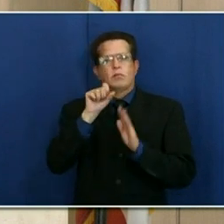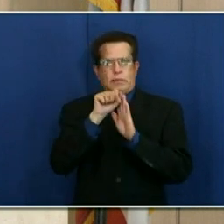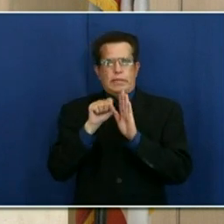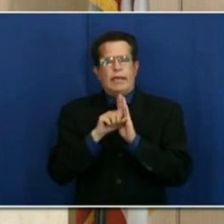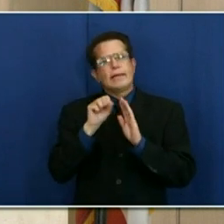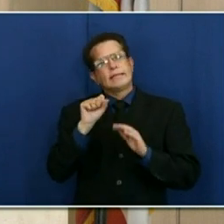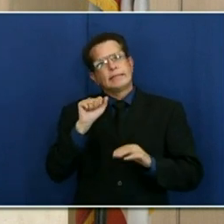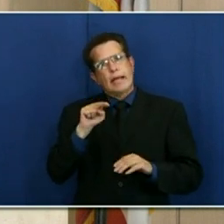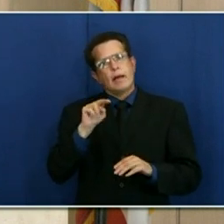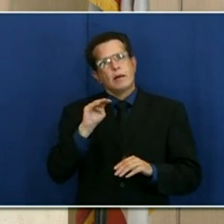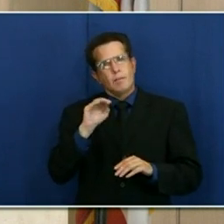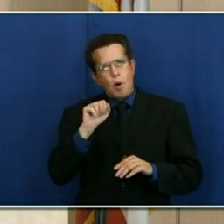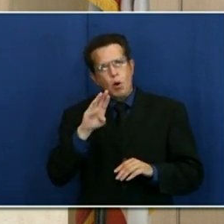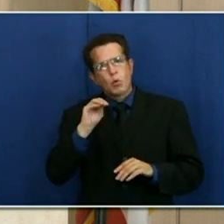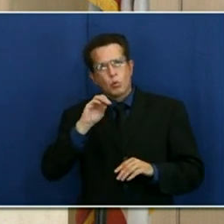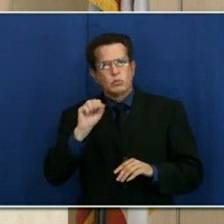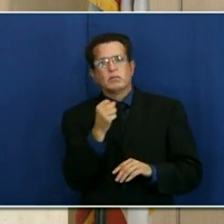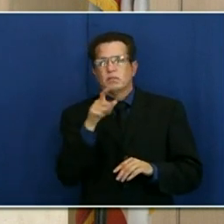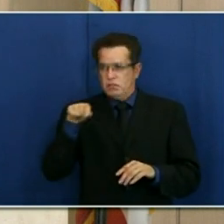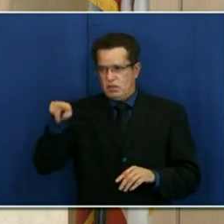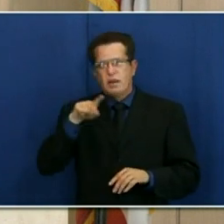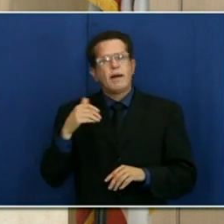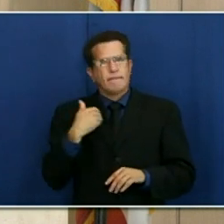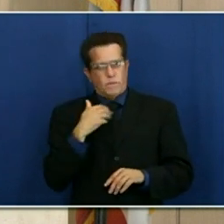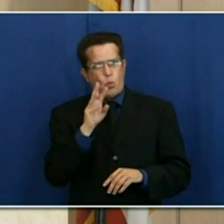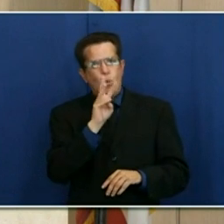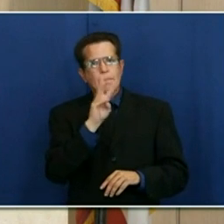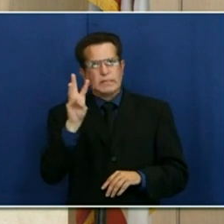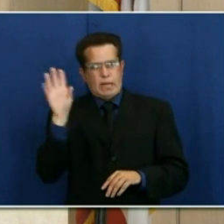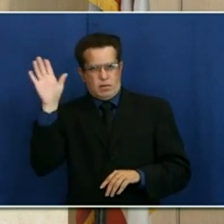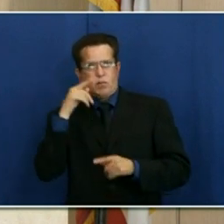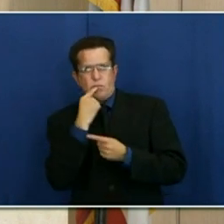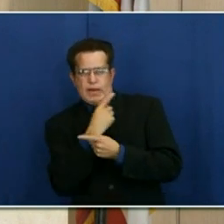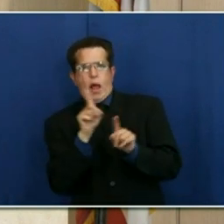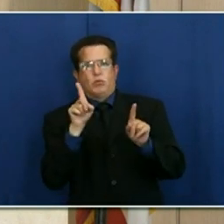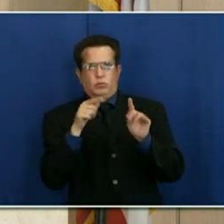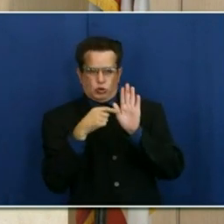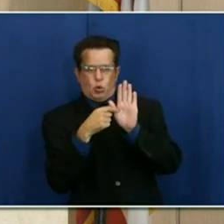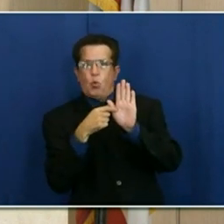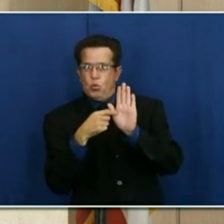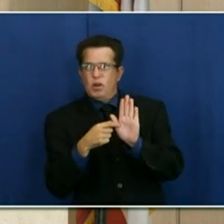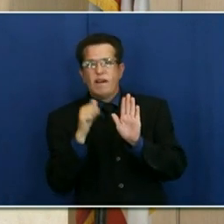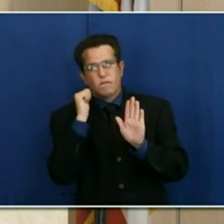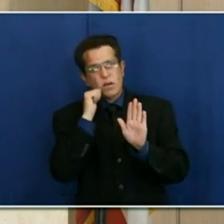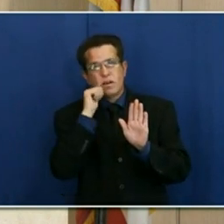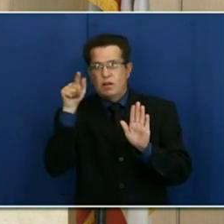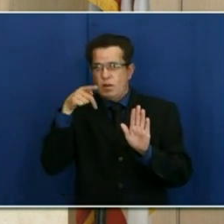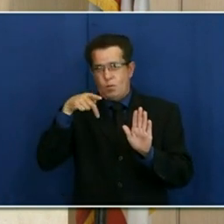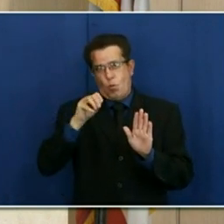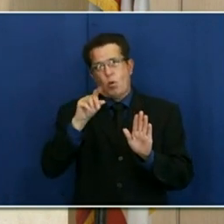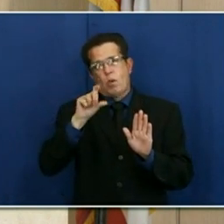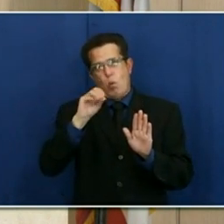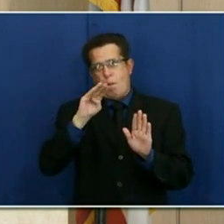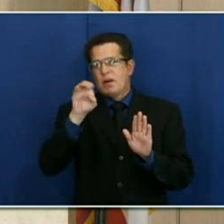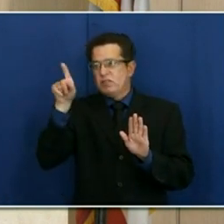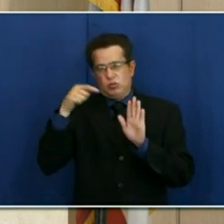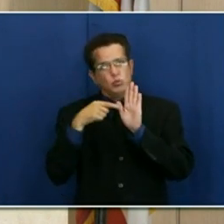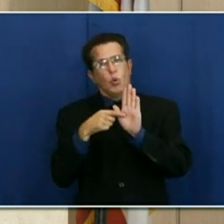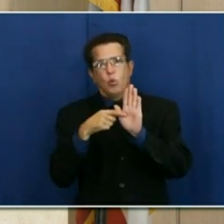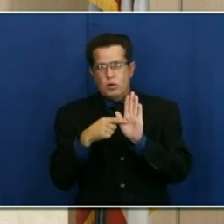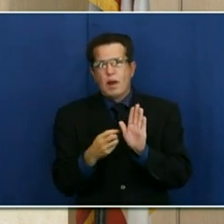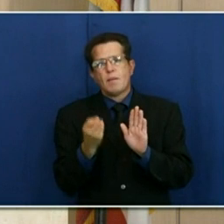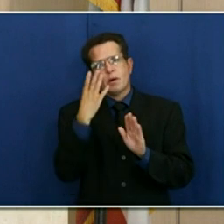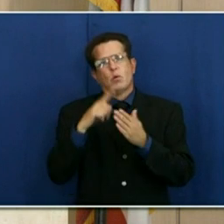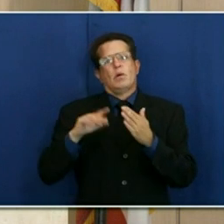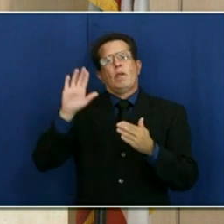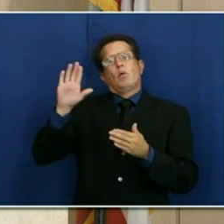Marcos, all actually have websites that they update regularly, and Point Loma has been updating their website with the number of cases